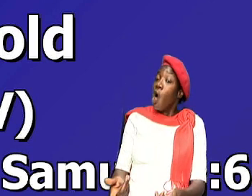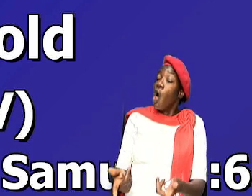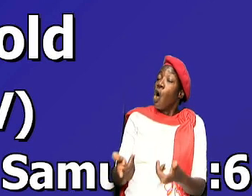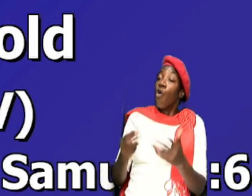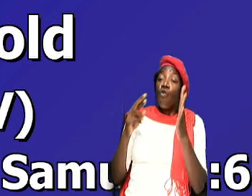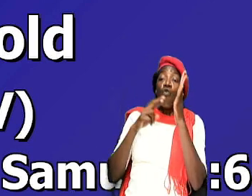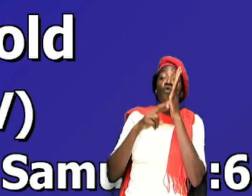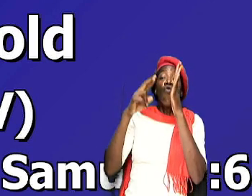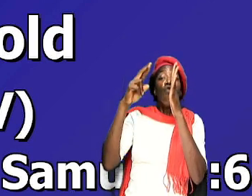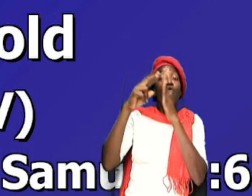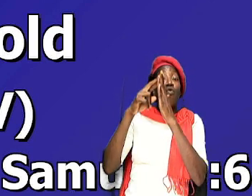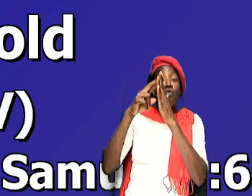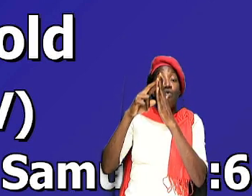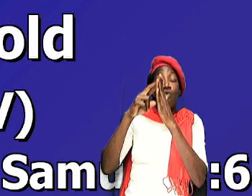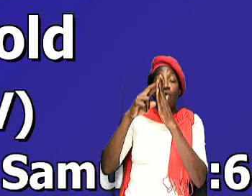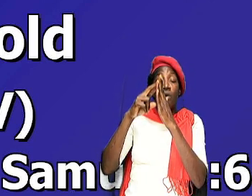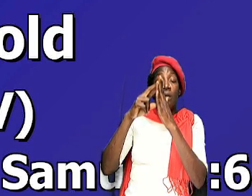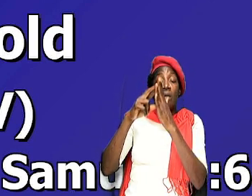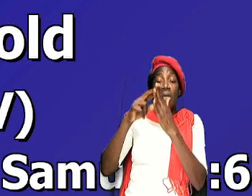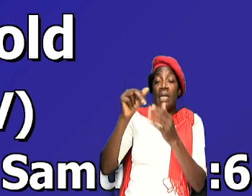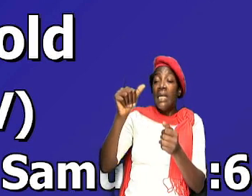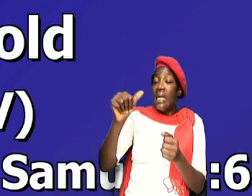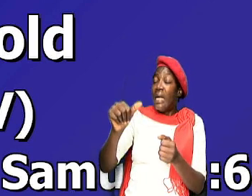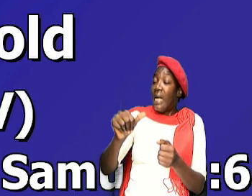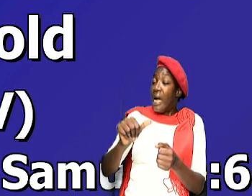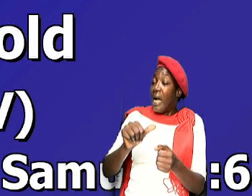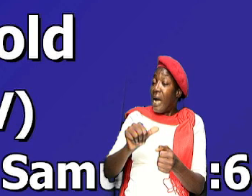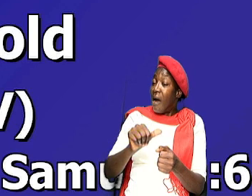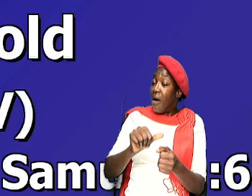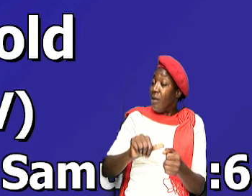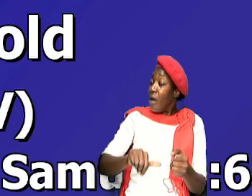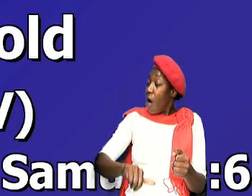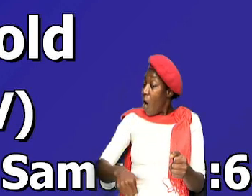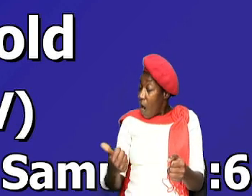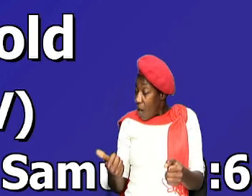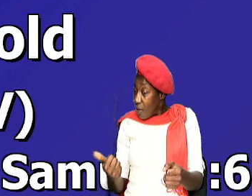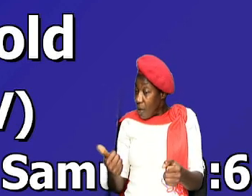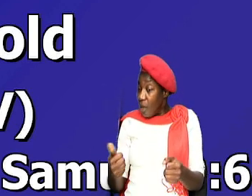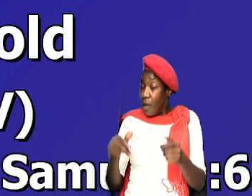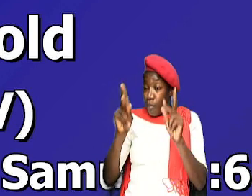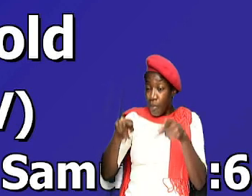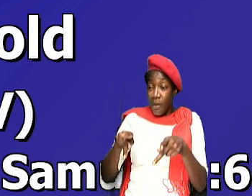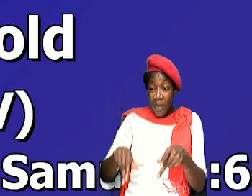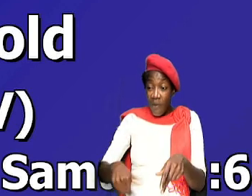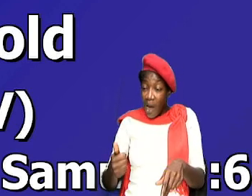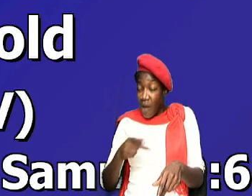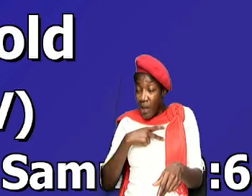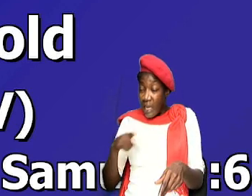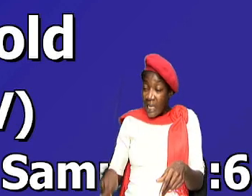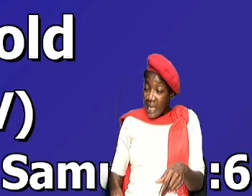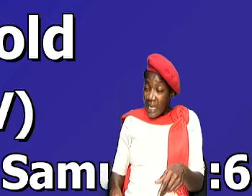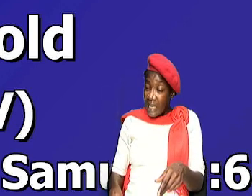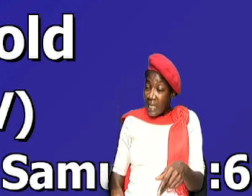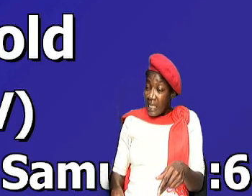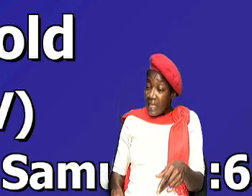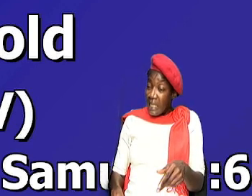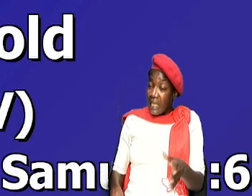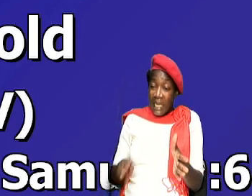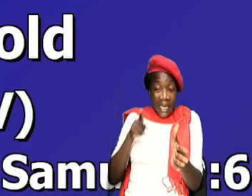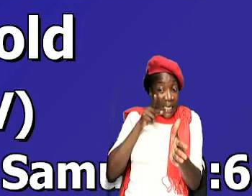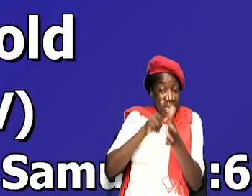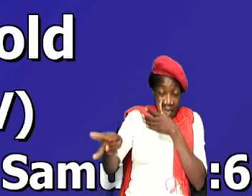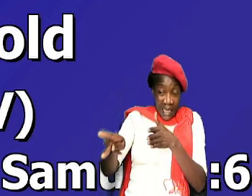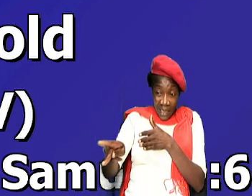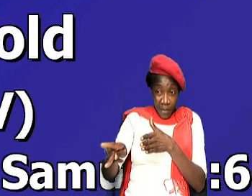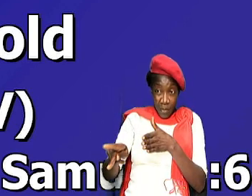anyone that is of the former king, the king would get rid of them because there should be no threat to his throne.